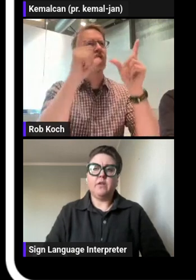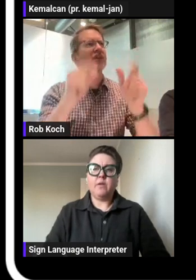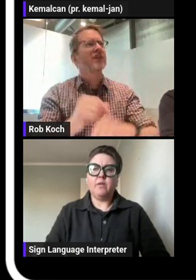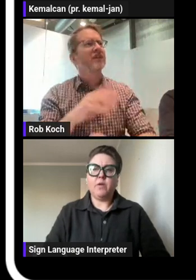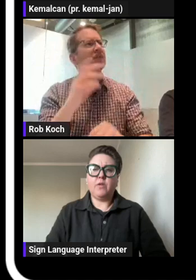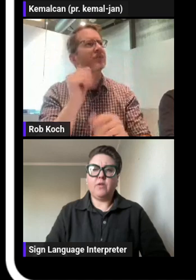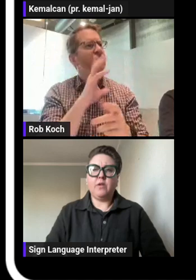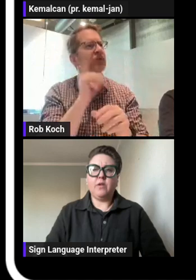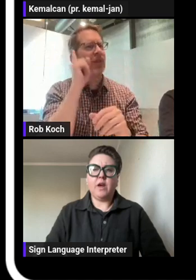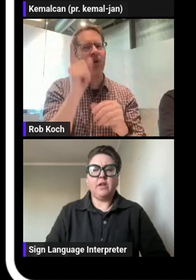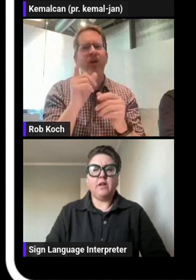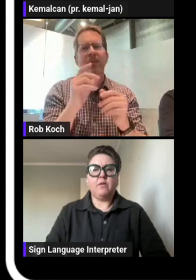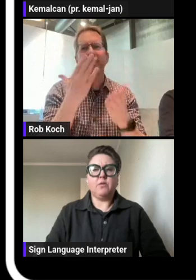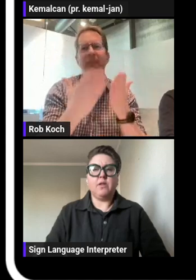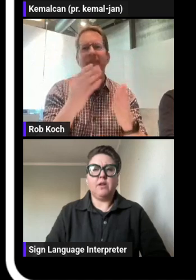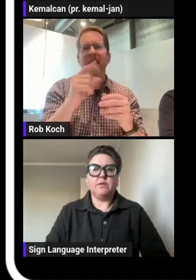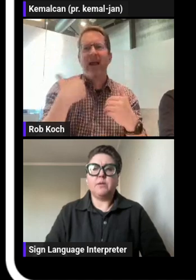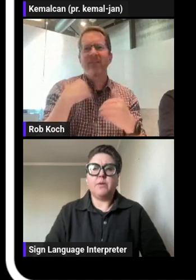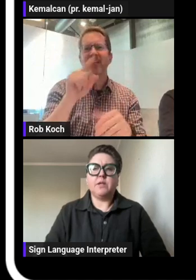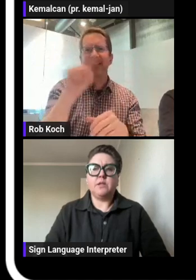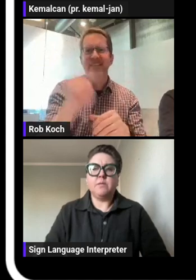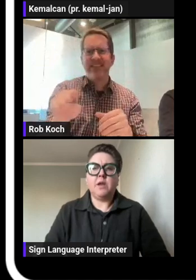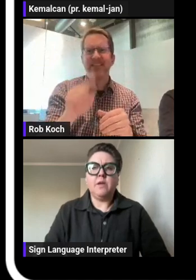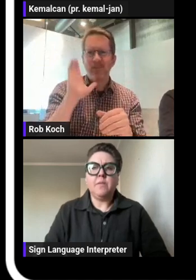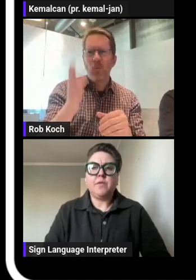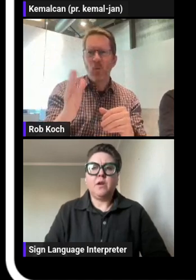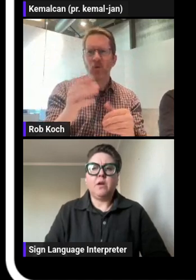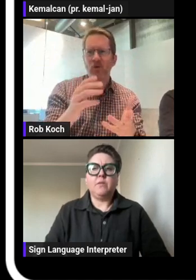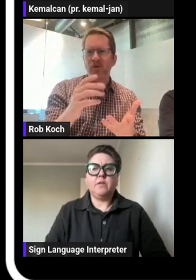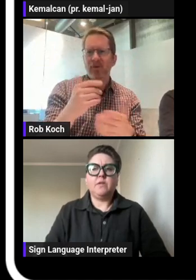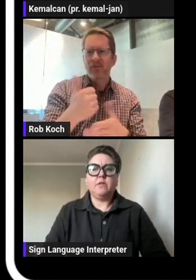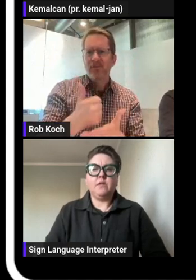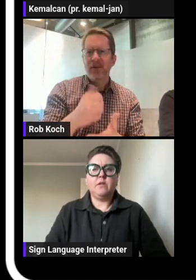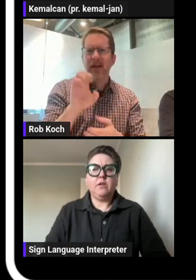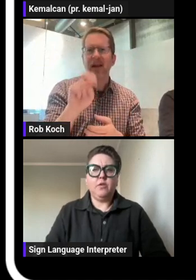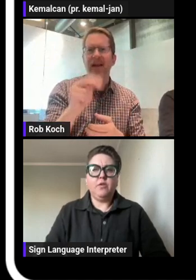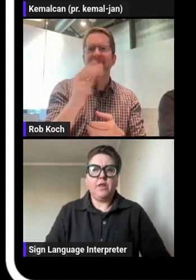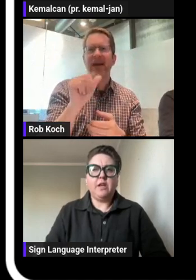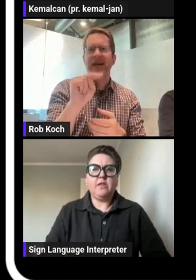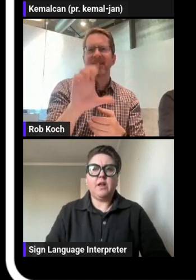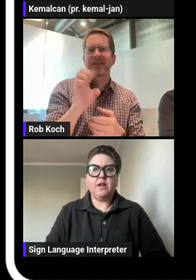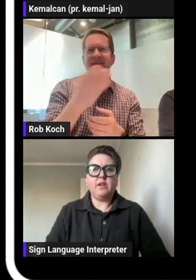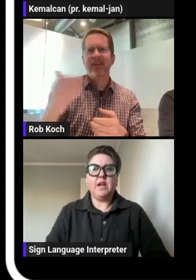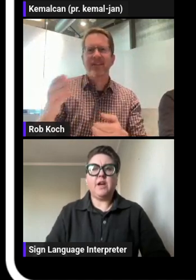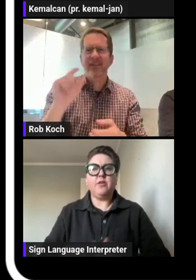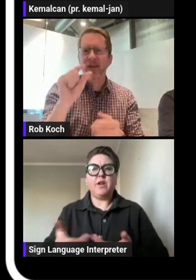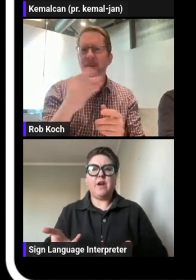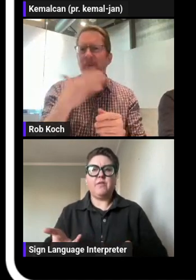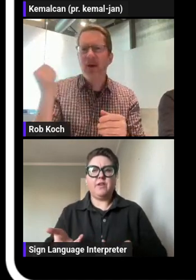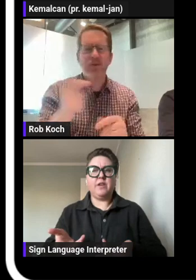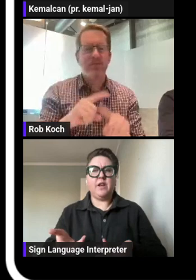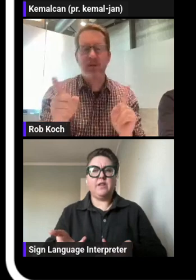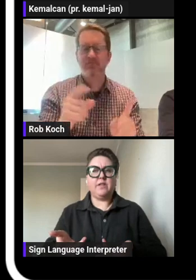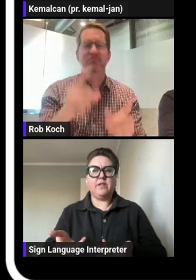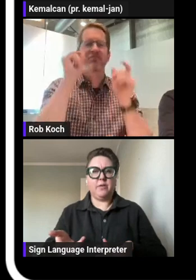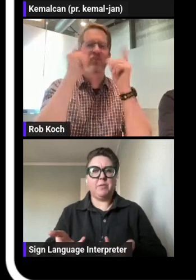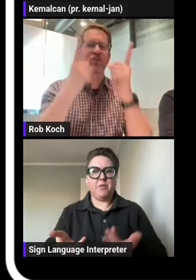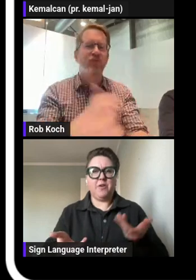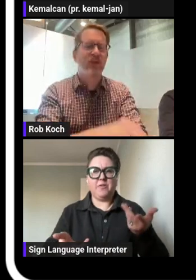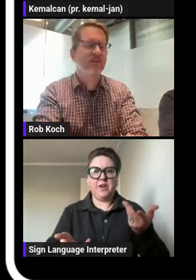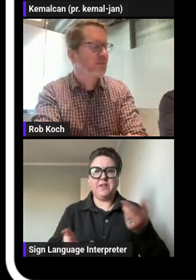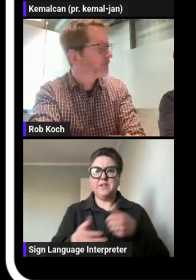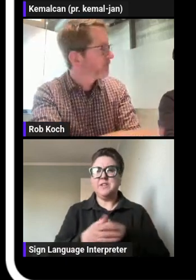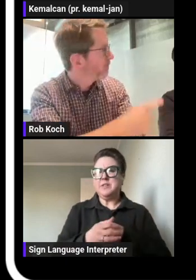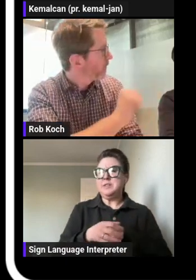better. So that was I think that was one thing that was surprising to me. We'd think that, yeah, you would have it enhanced a little